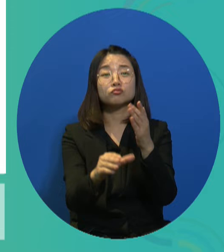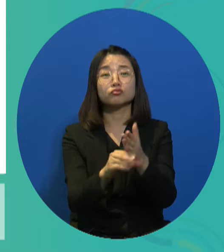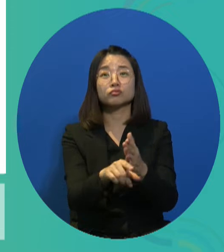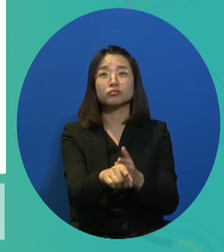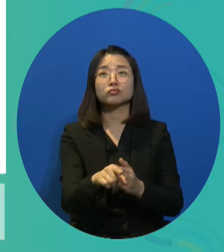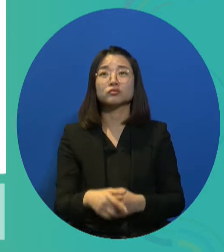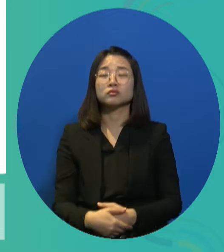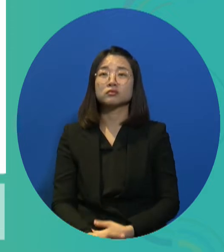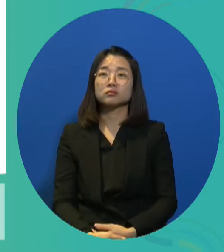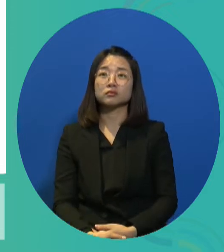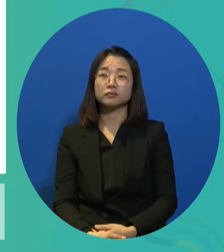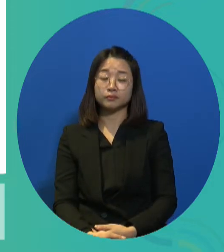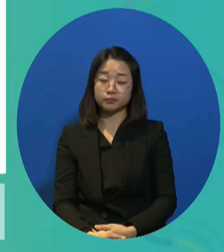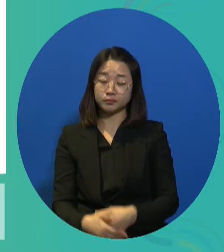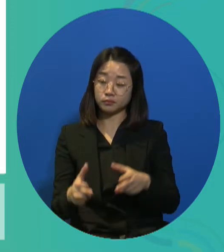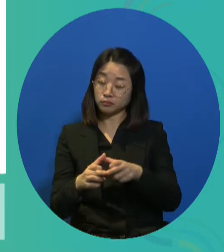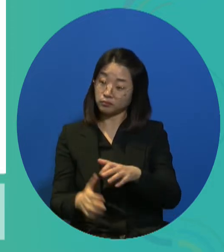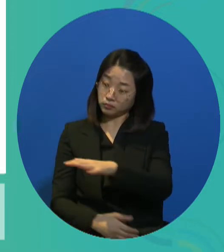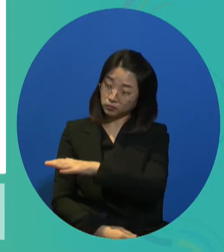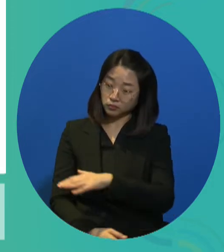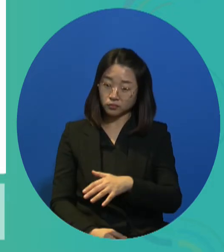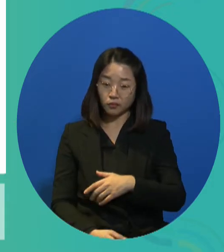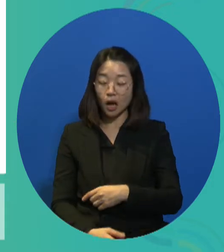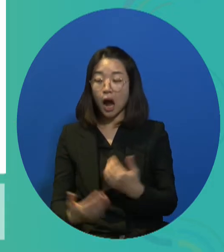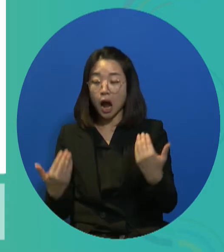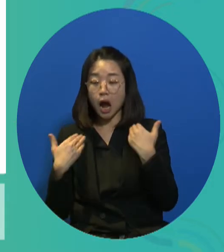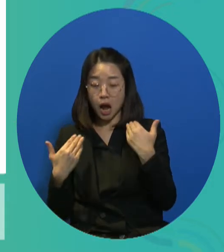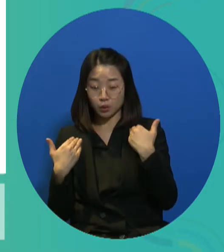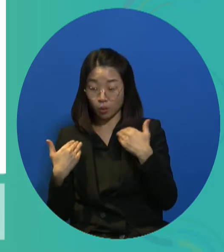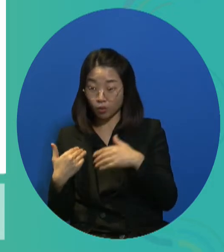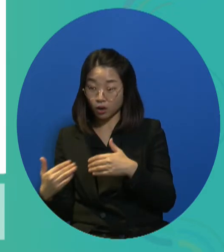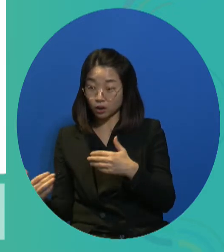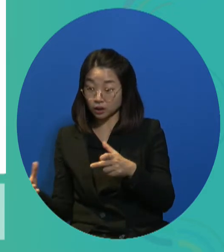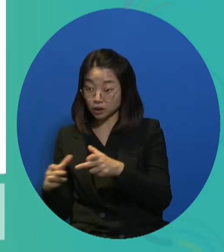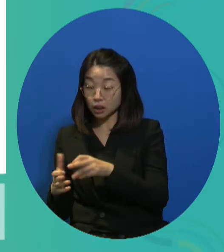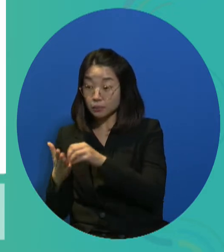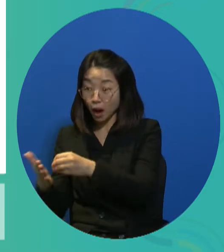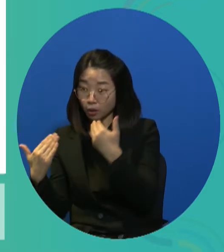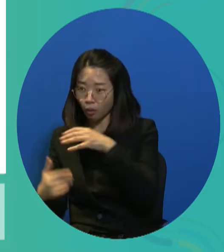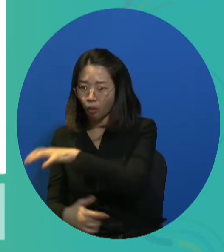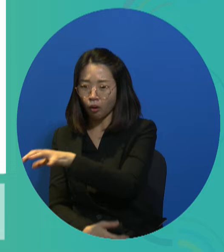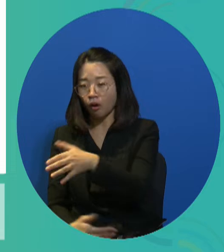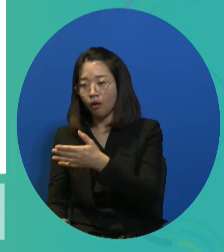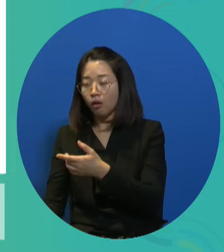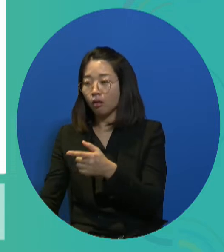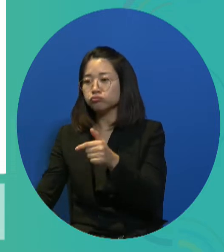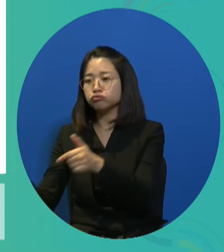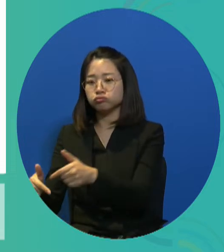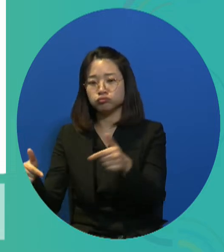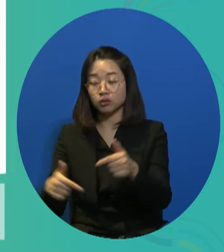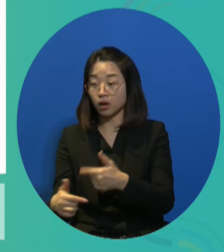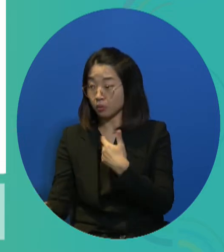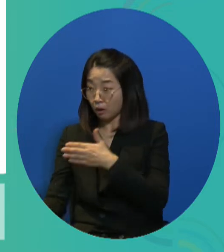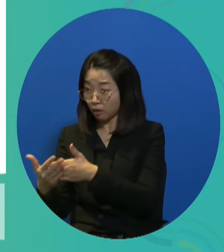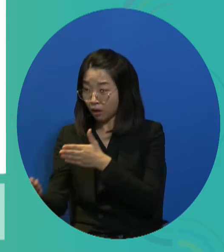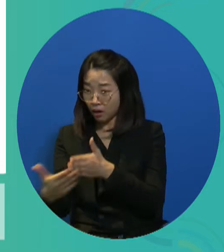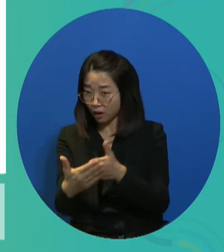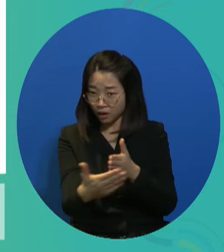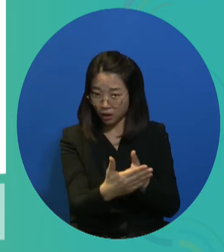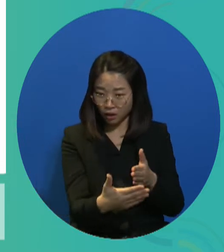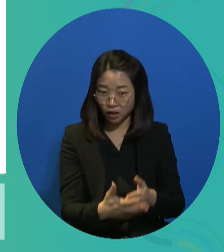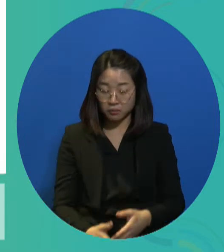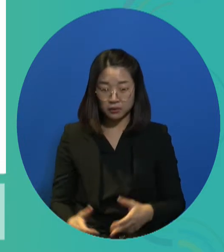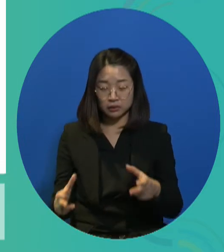people. Deaf and disabled people are becoming shut out of society again, and charities are taking over speaking for us